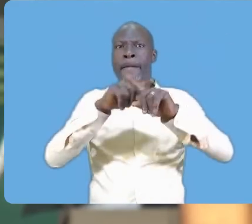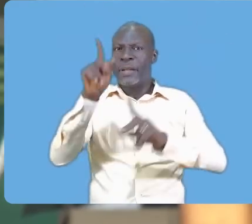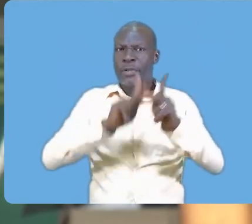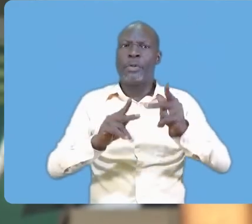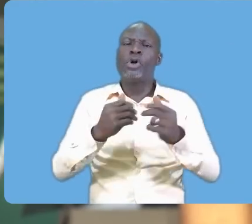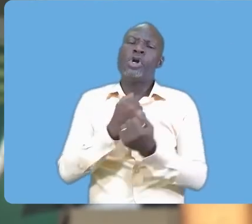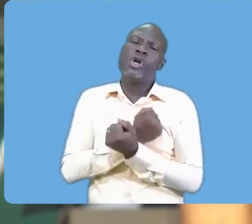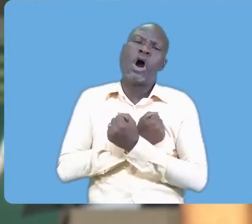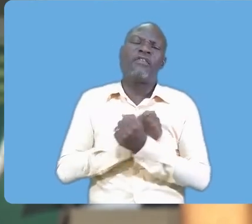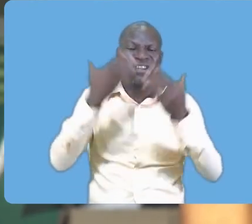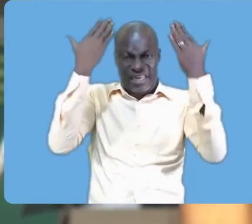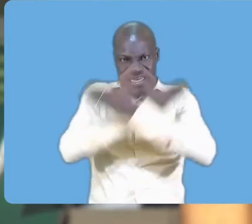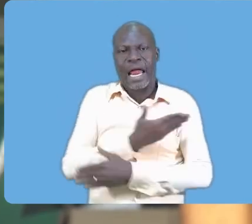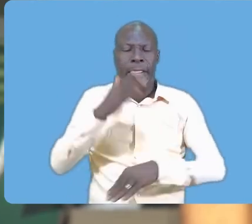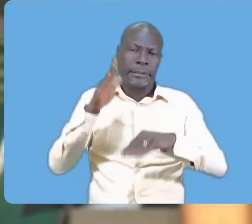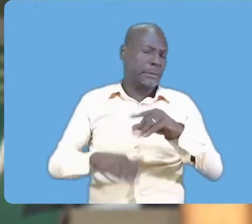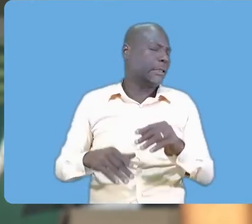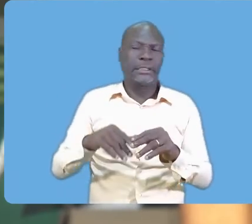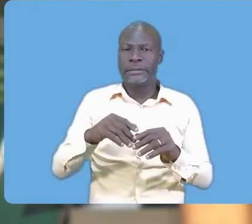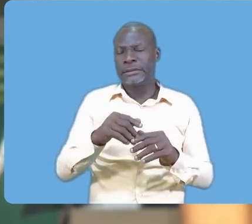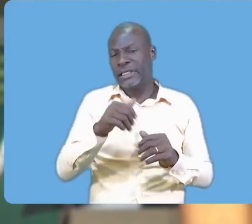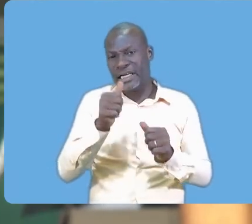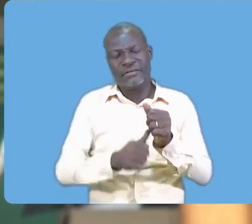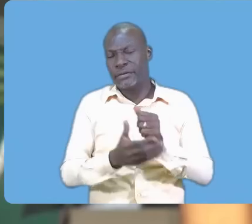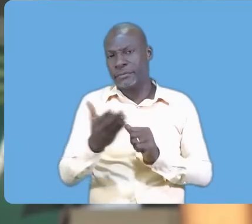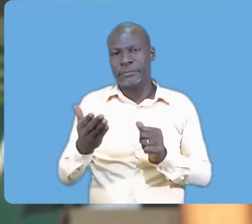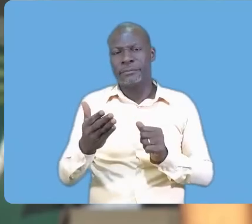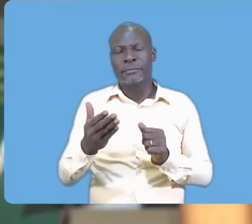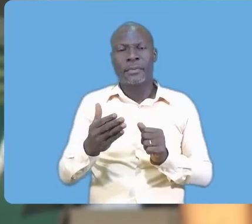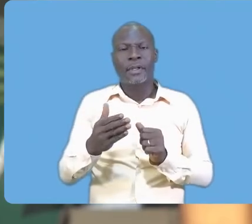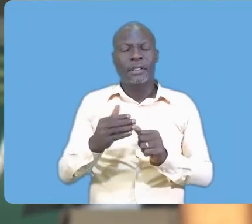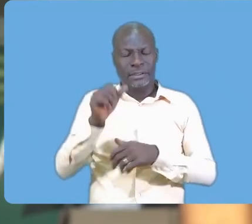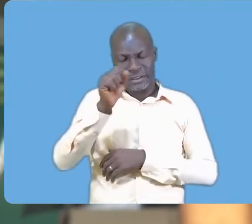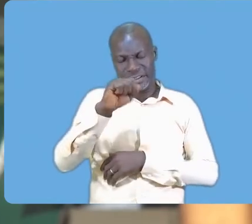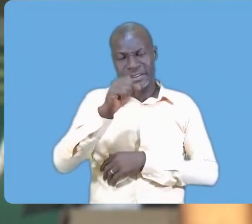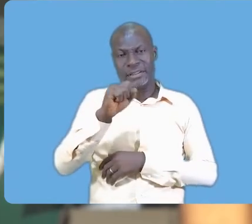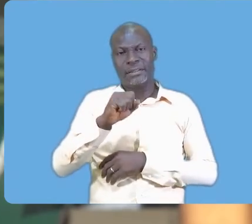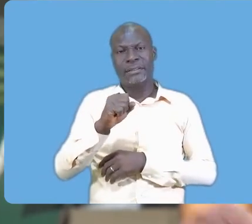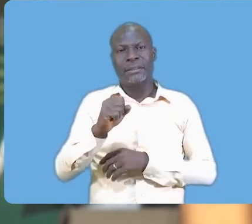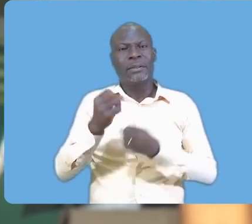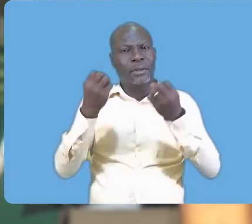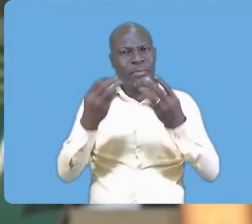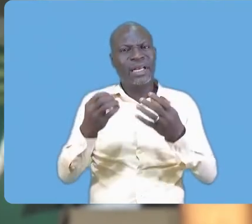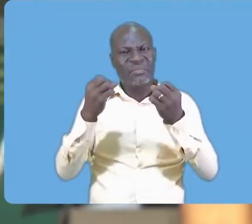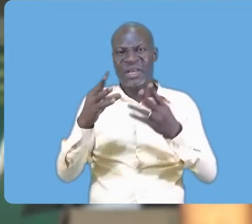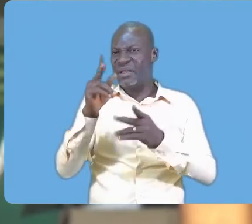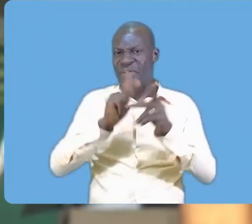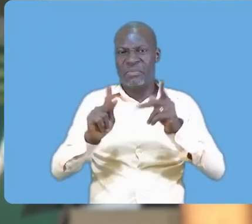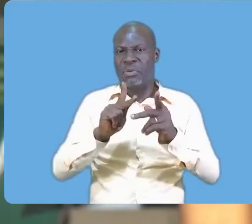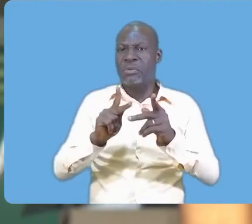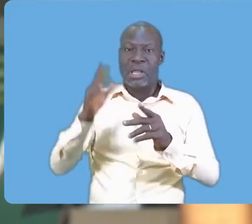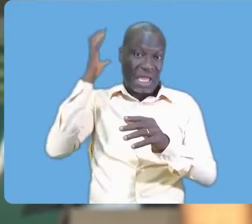yes ko social media no so na me magina ho preach me preach na hwe nipa do a ebetie asama mekae